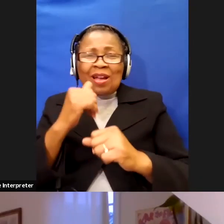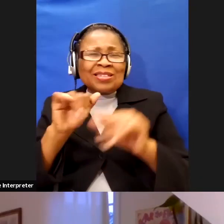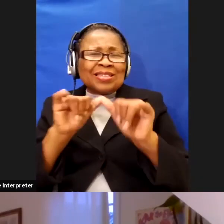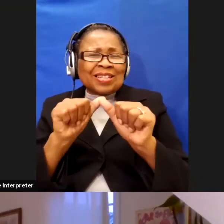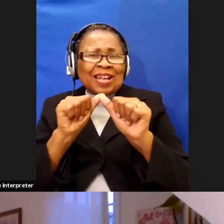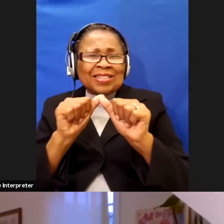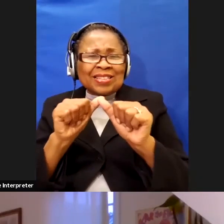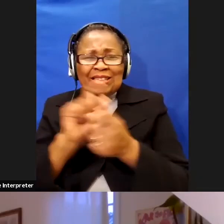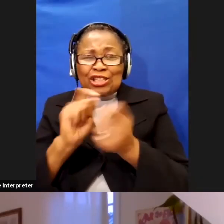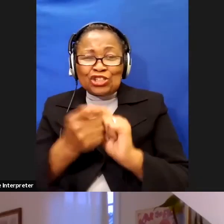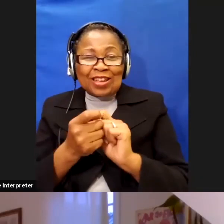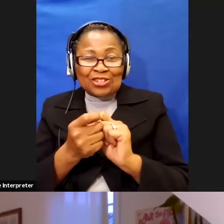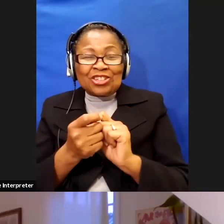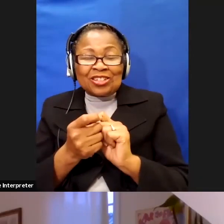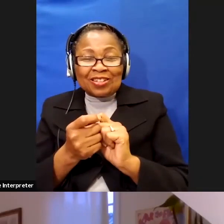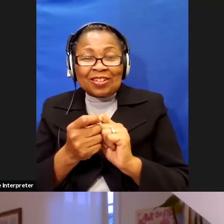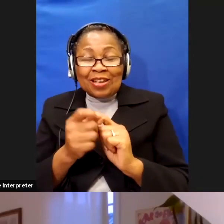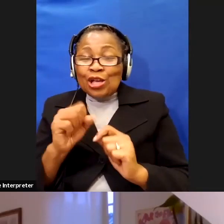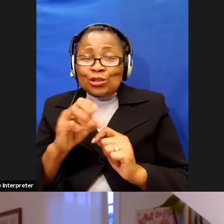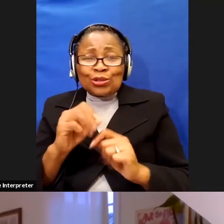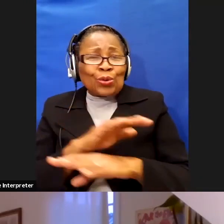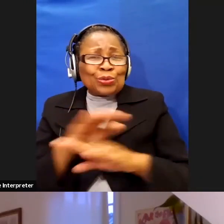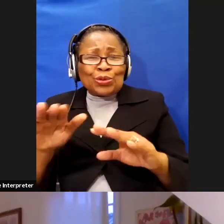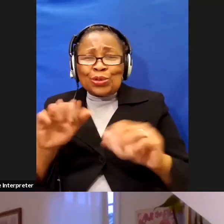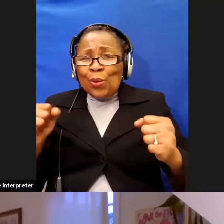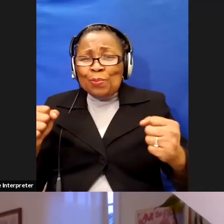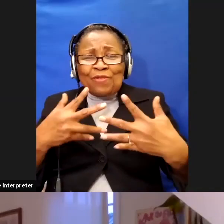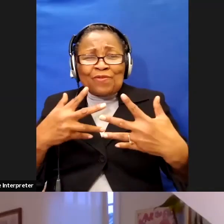so, again, don't be afraid to